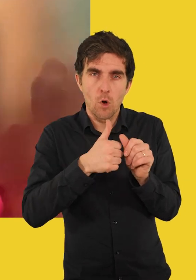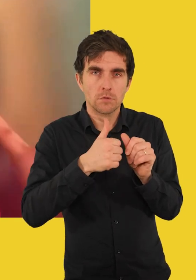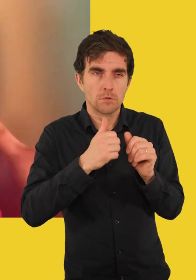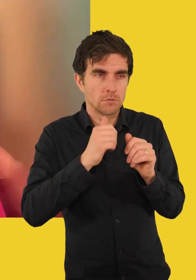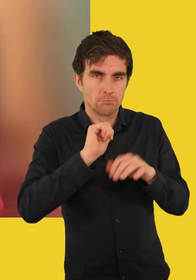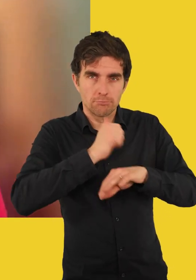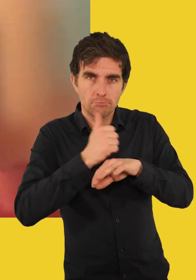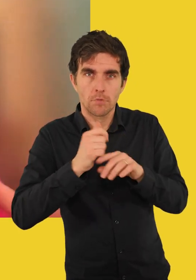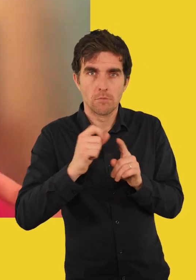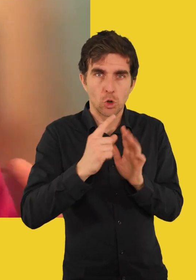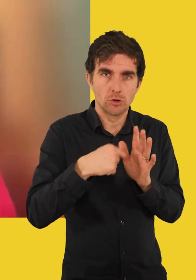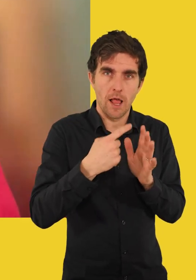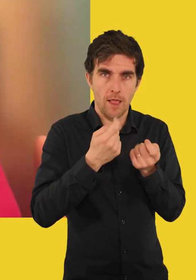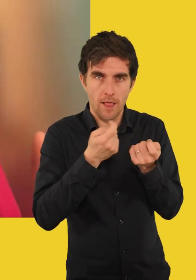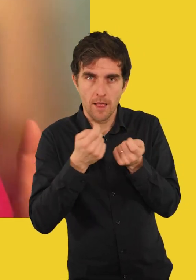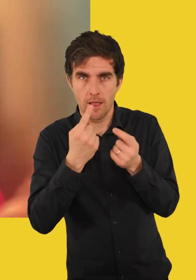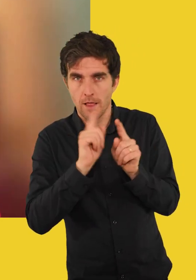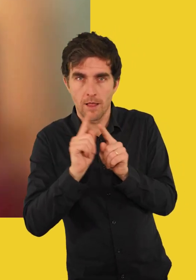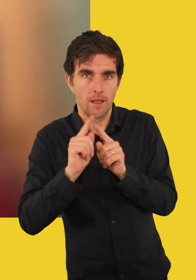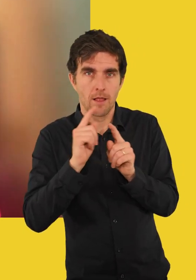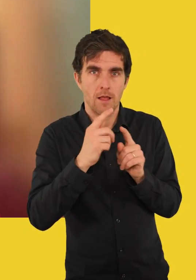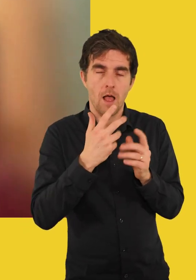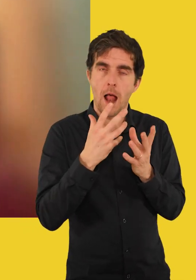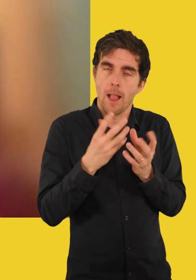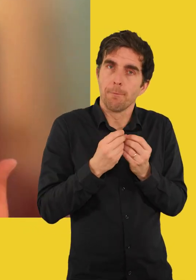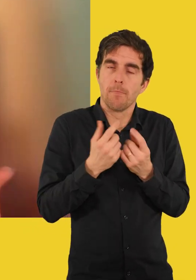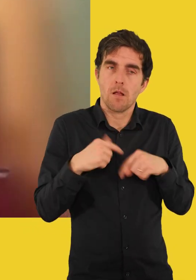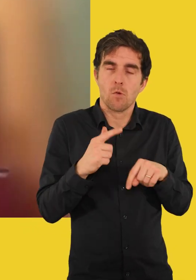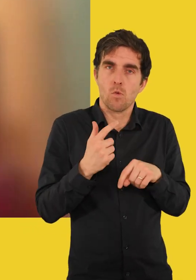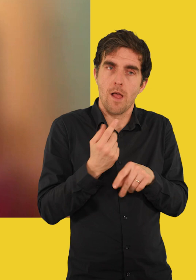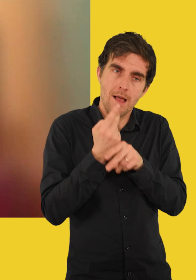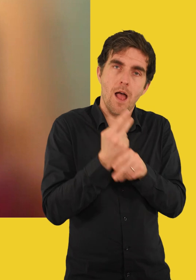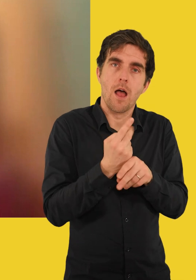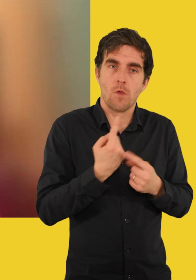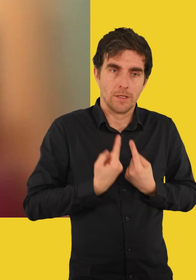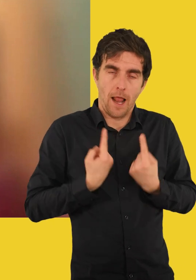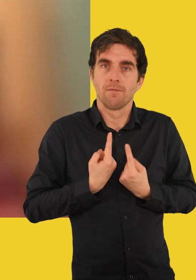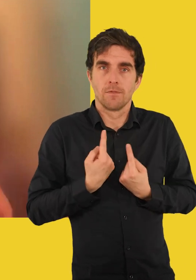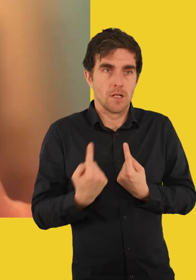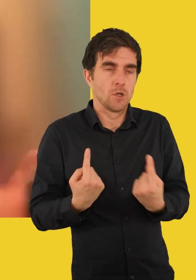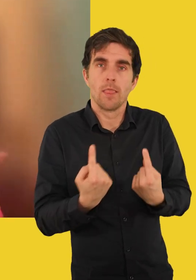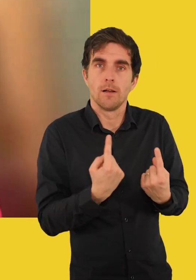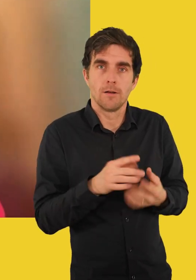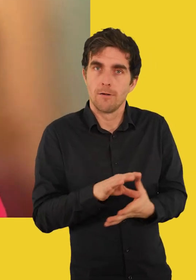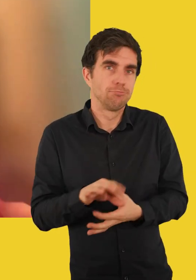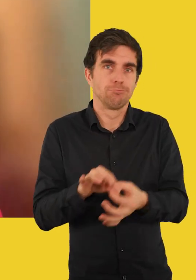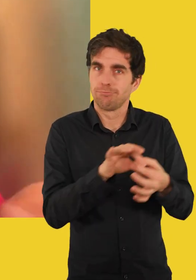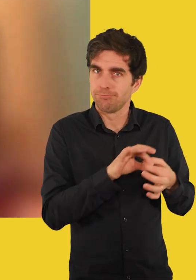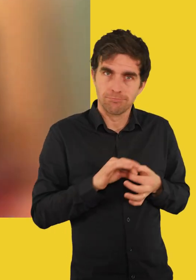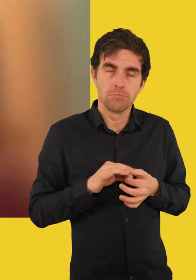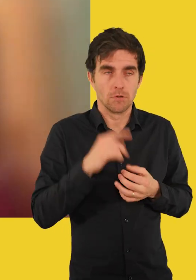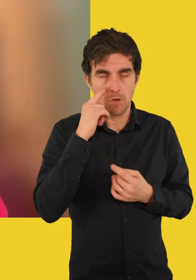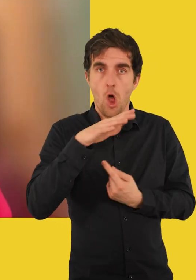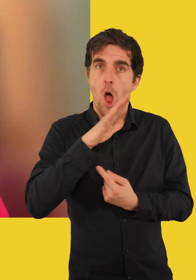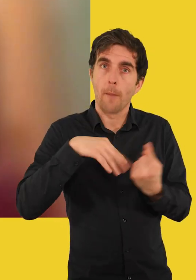structures within the project or the budget of the project really helps in caring for ourselves